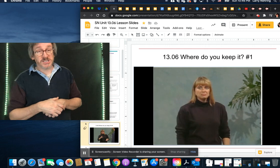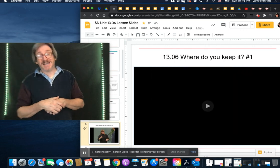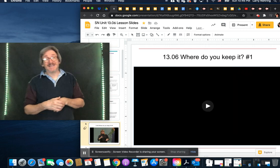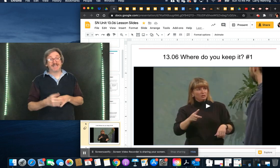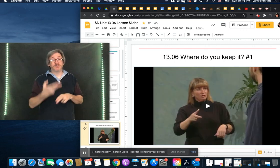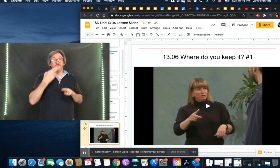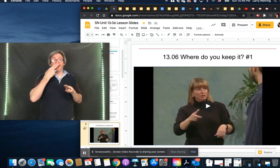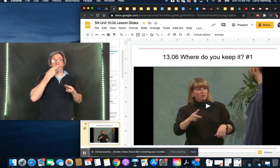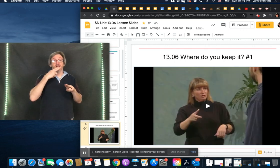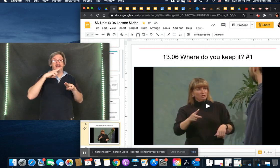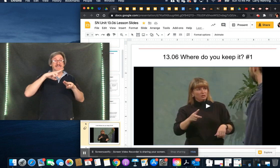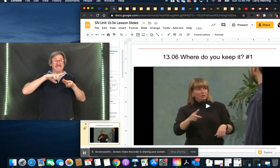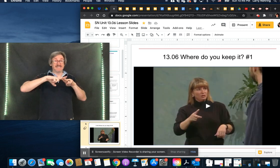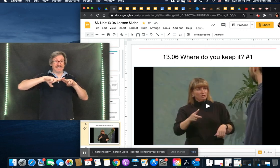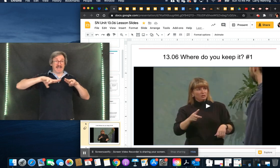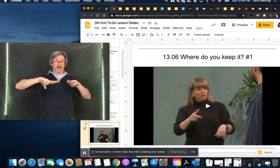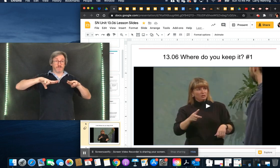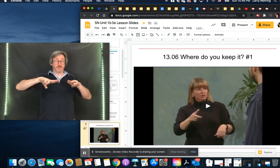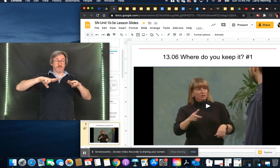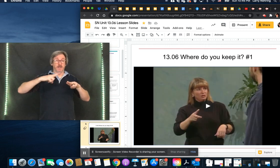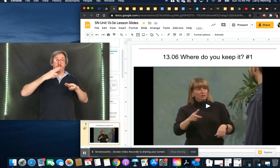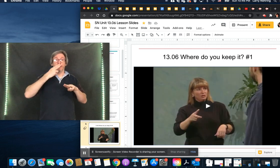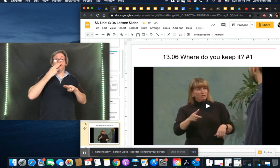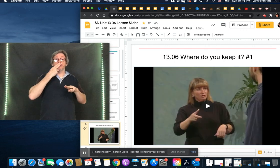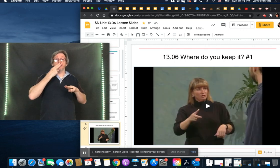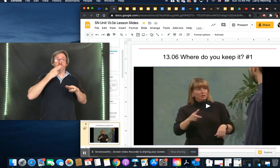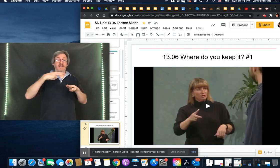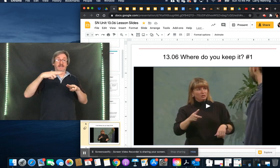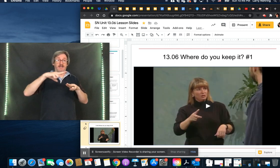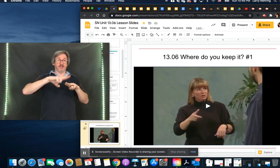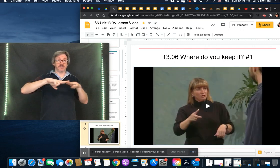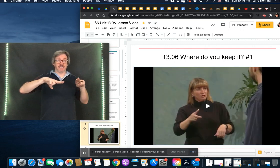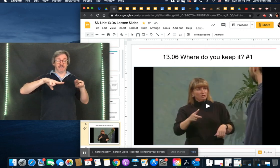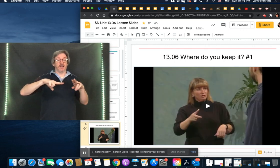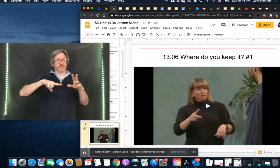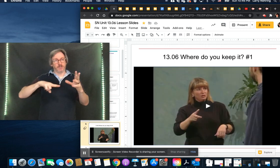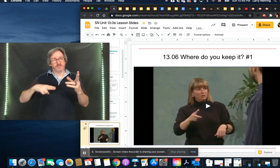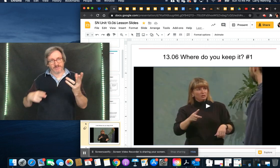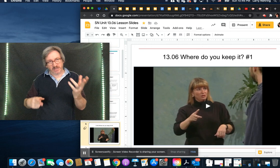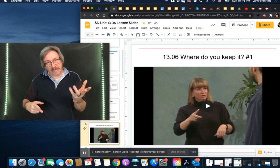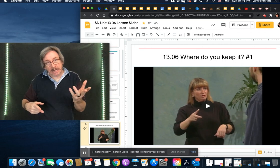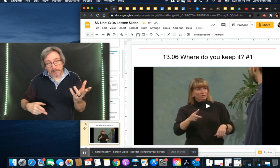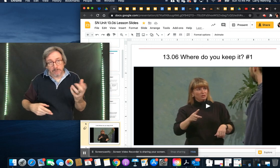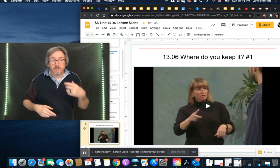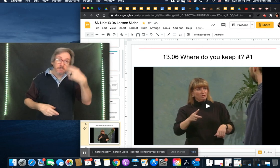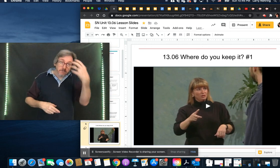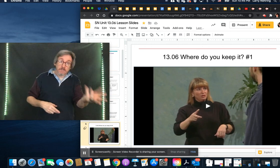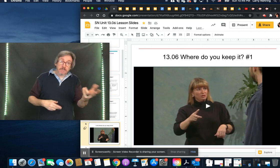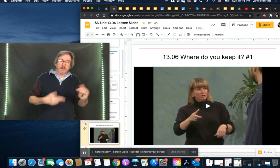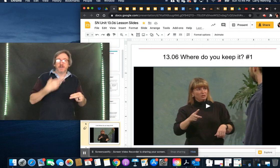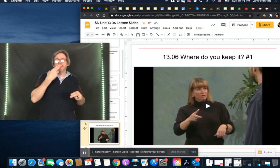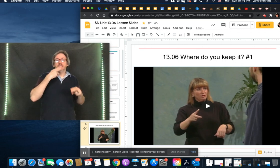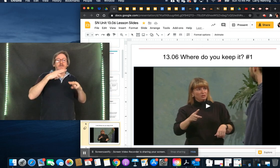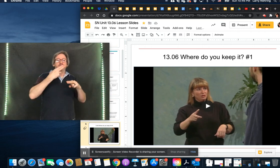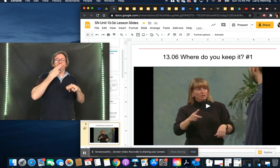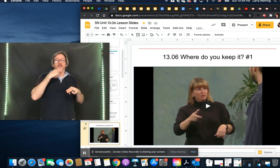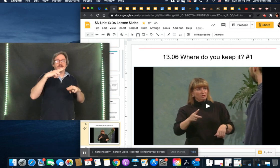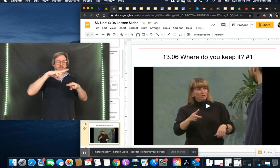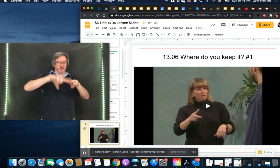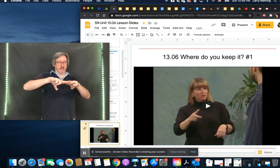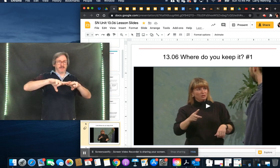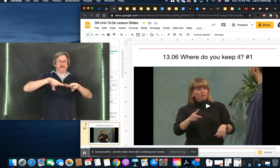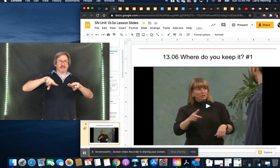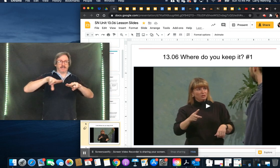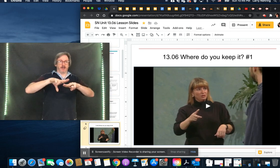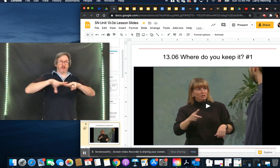So she was looking for stamps. You lick it and you stick it on. We used to have to lick them. So